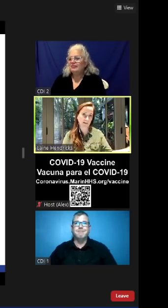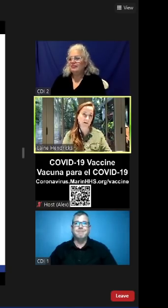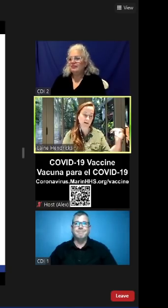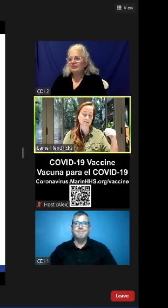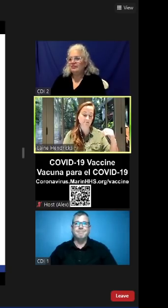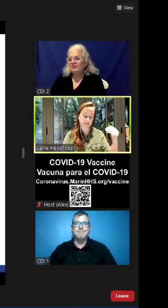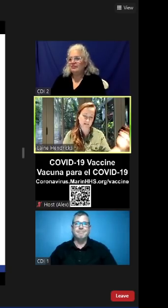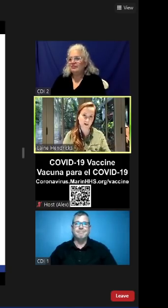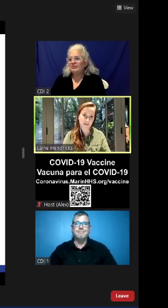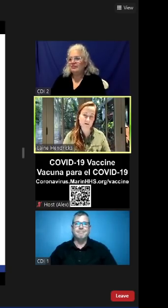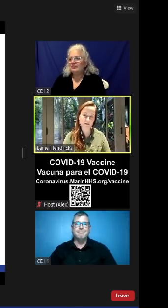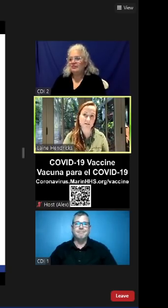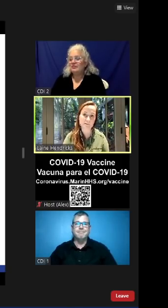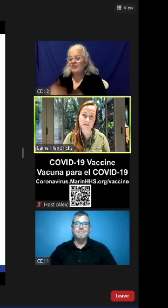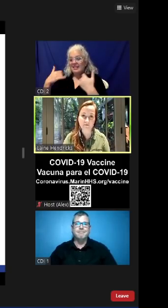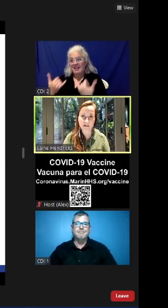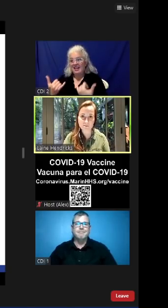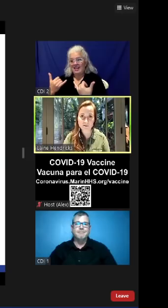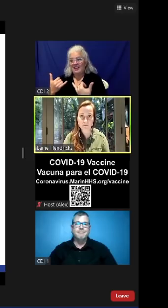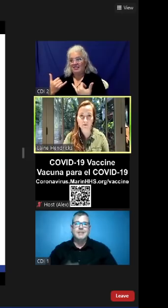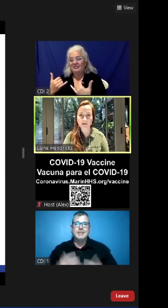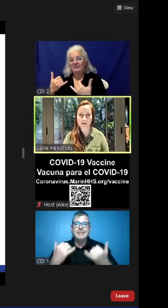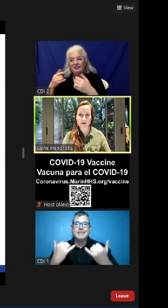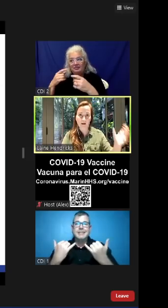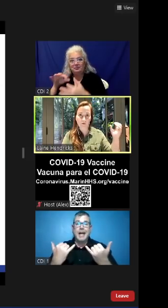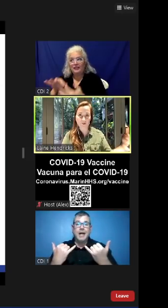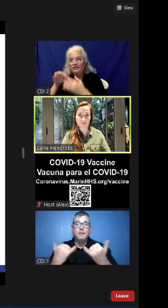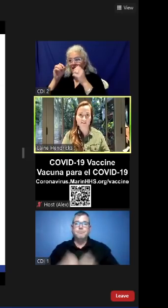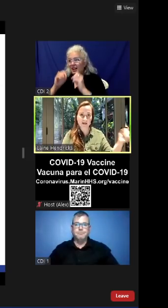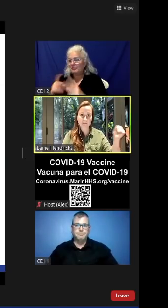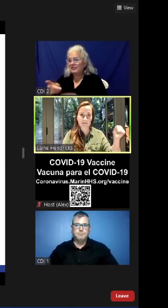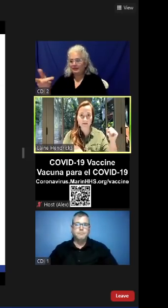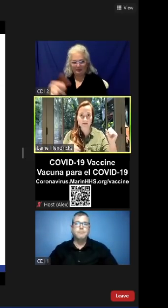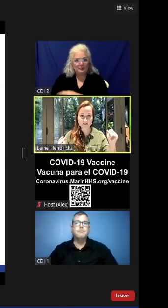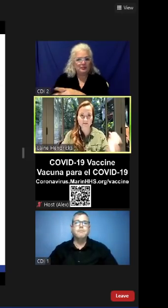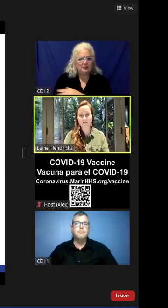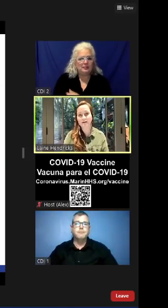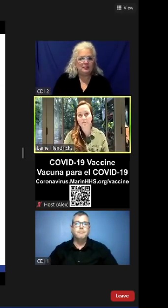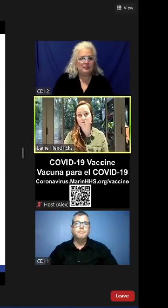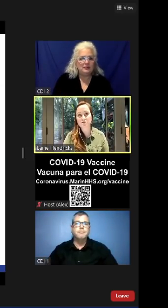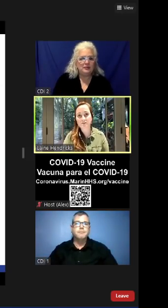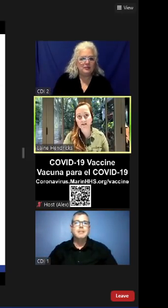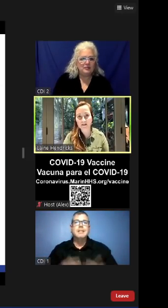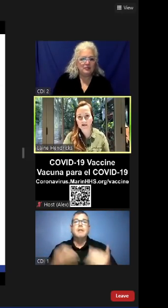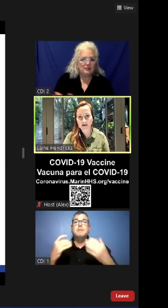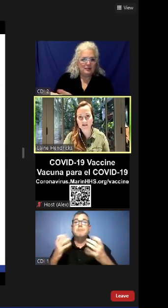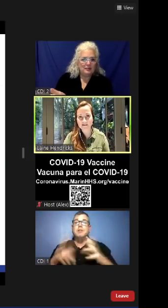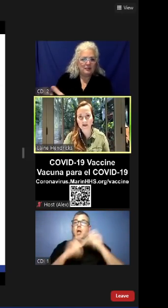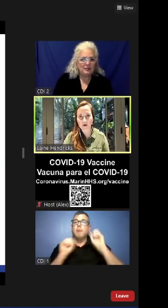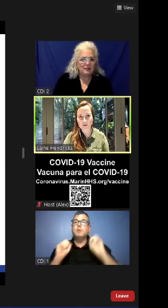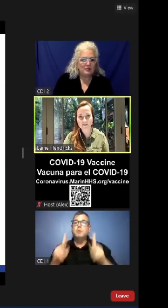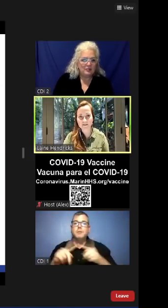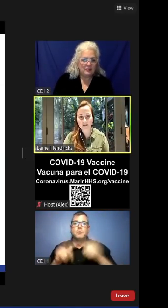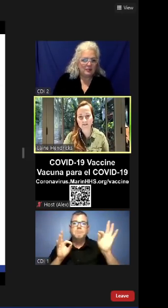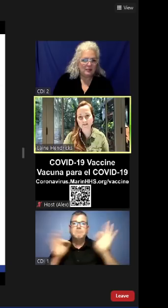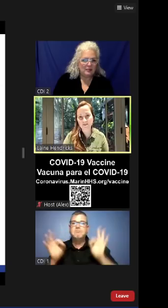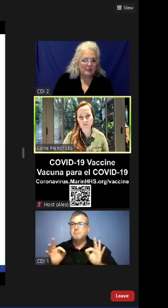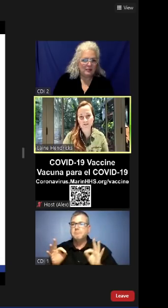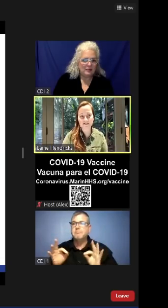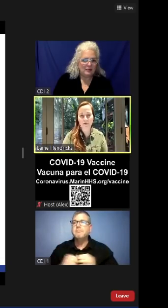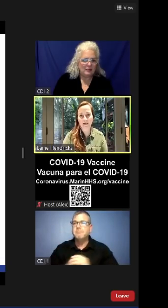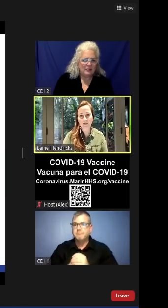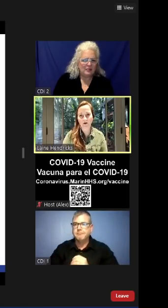know Benita talked about the Community Advisory Board, which is set, but there's still an opportunity to help us, and that